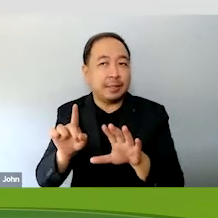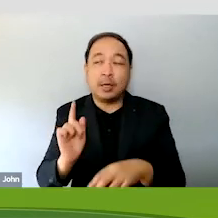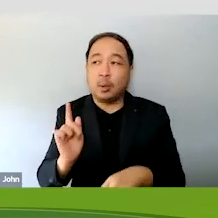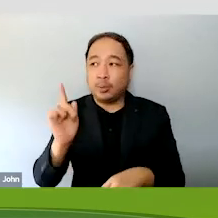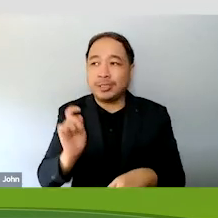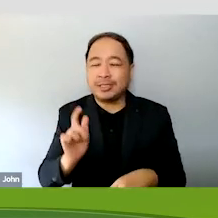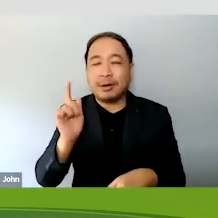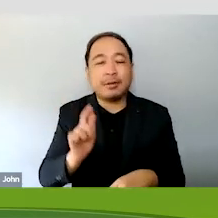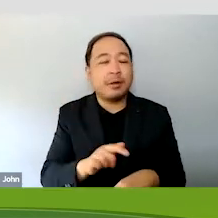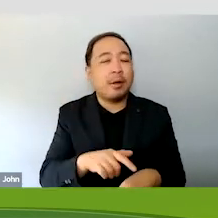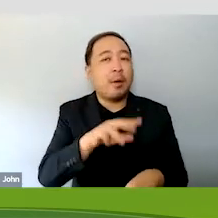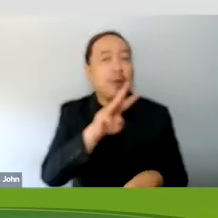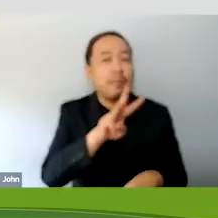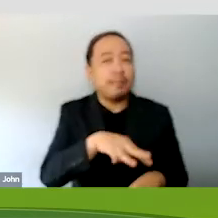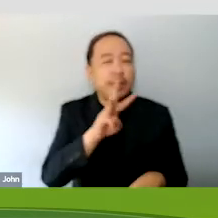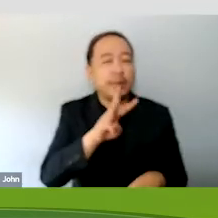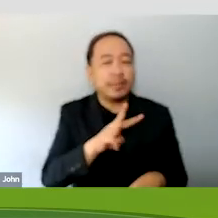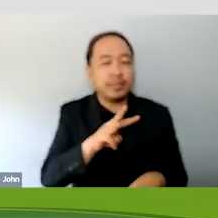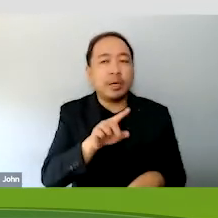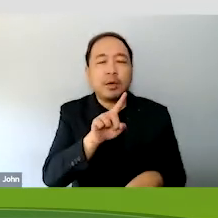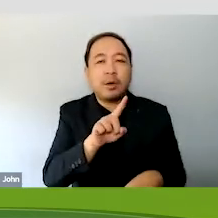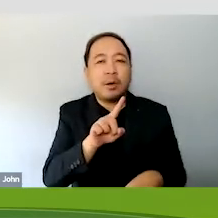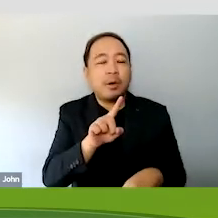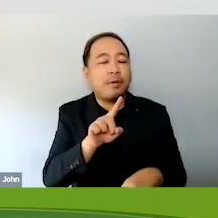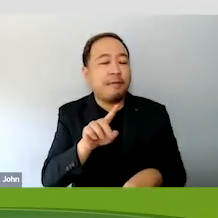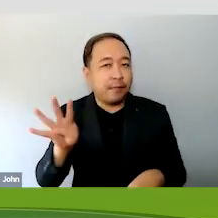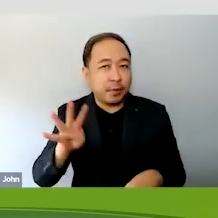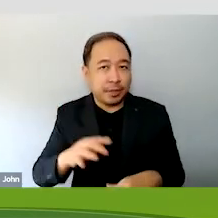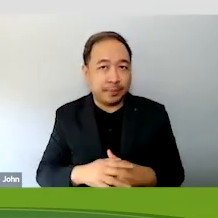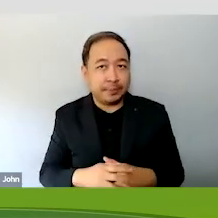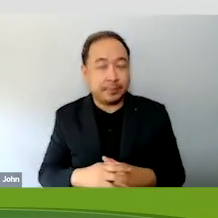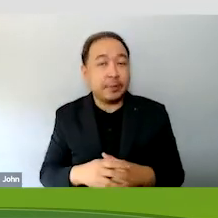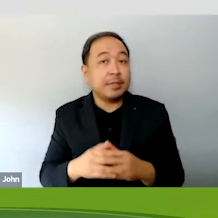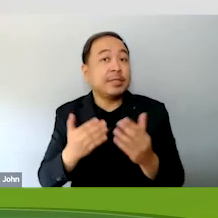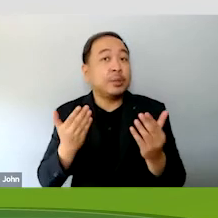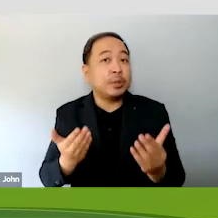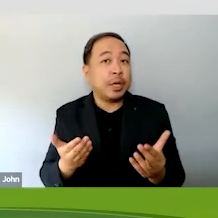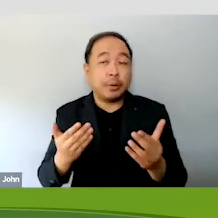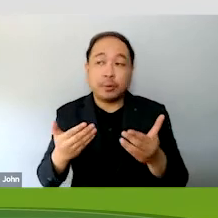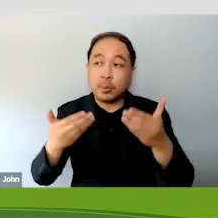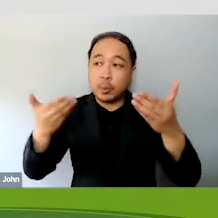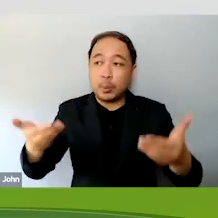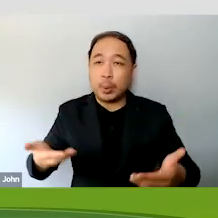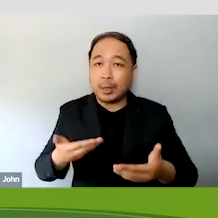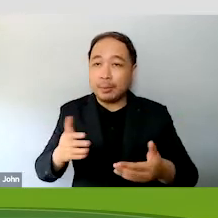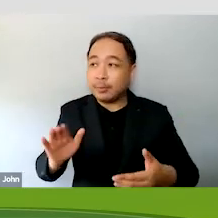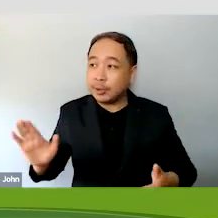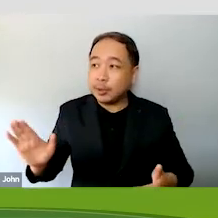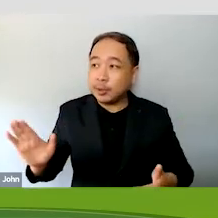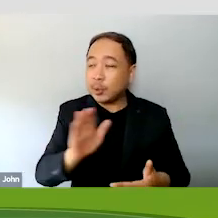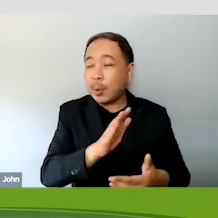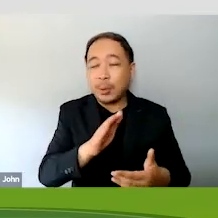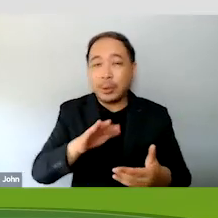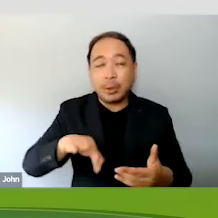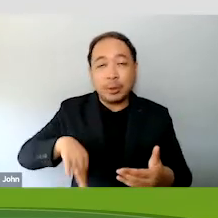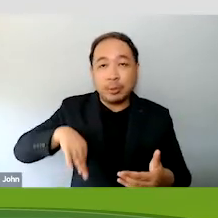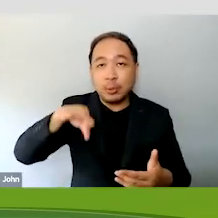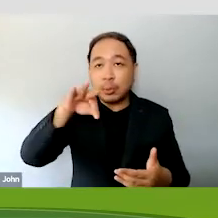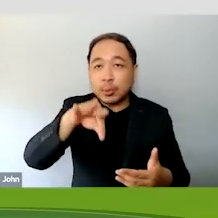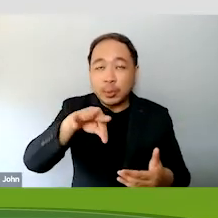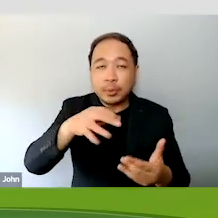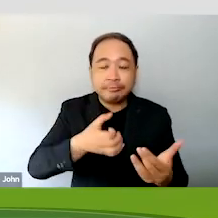2022. So with that reminder, I would like to open the floor now for contributions and to request,